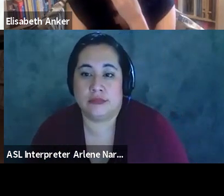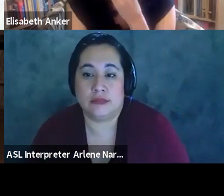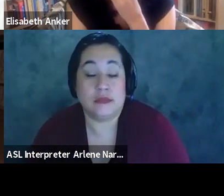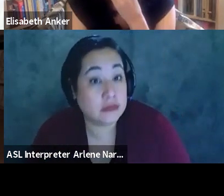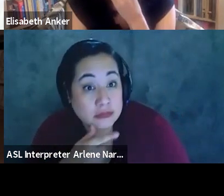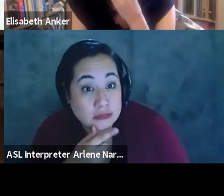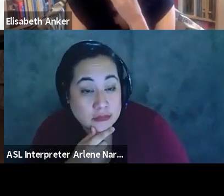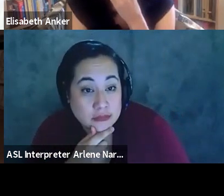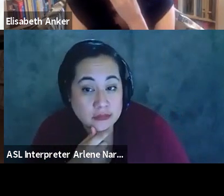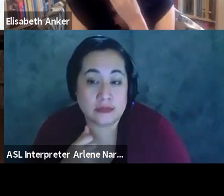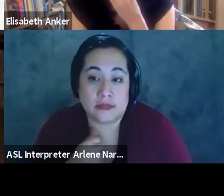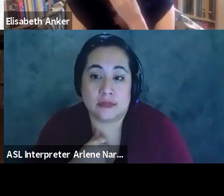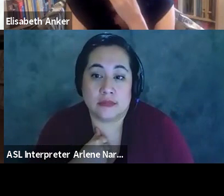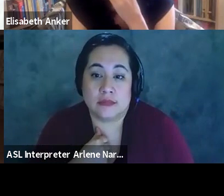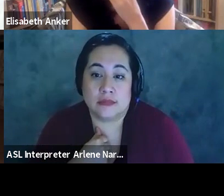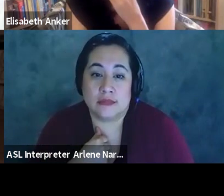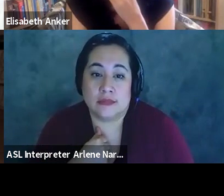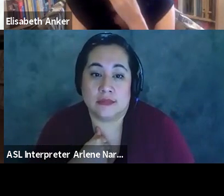Oops.